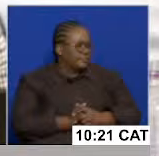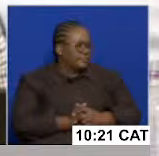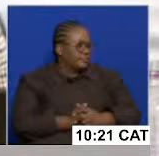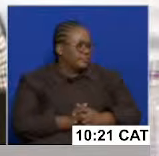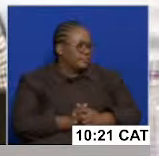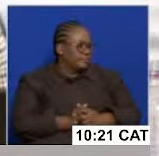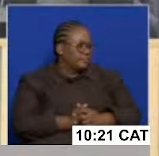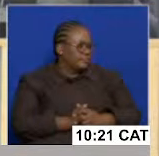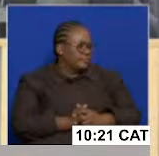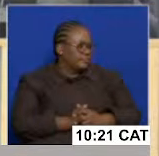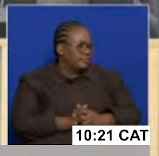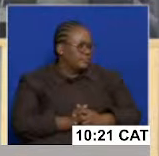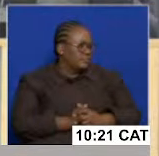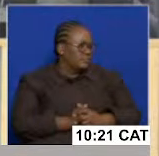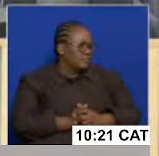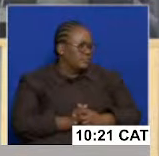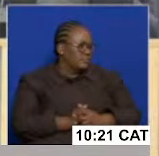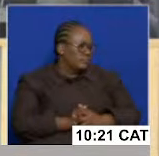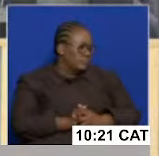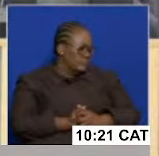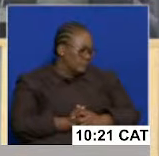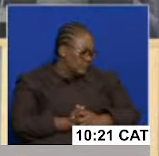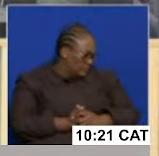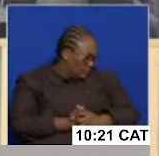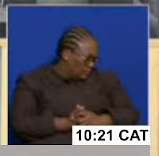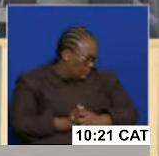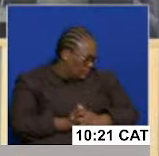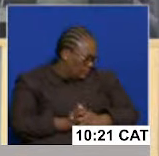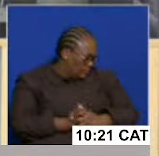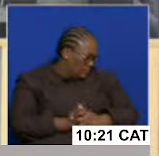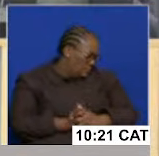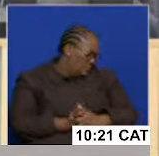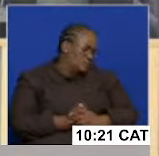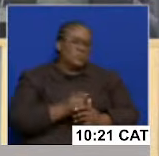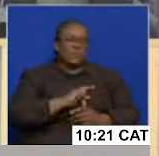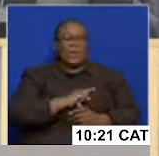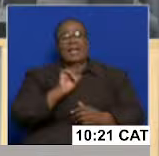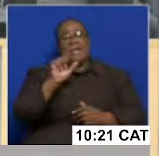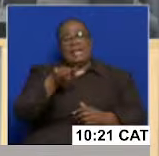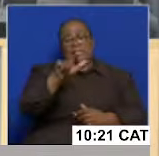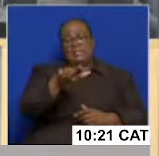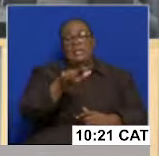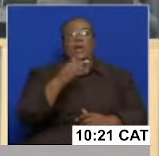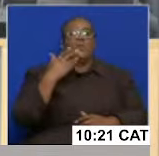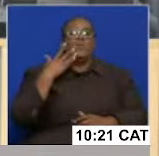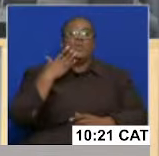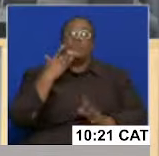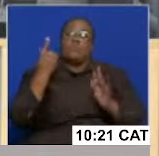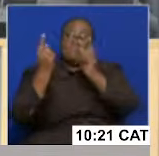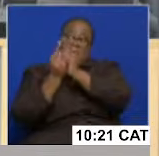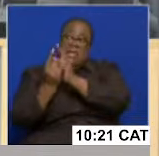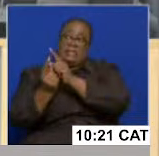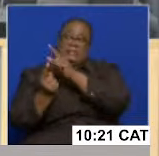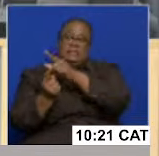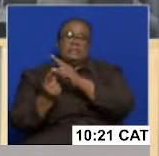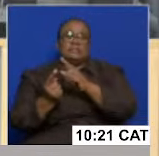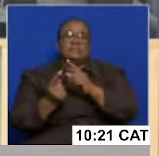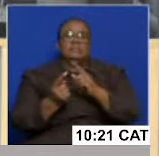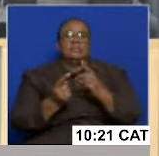Because later during the day, when we met with the informer, he was the one who